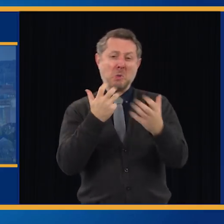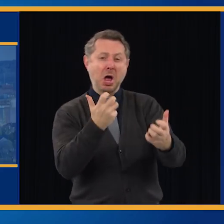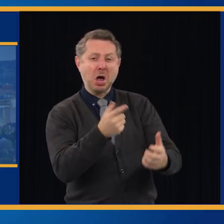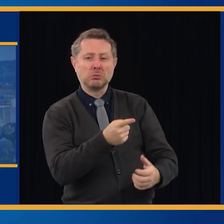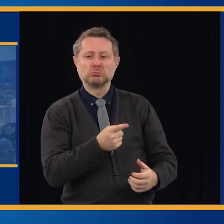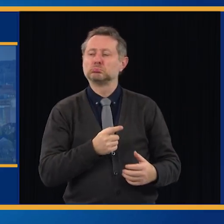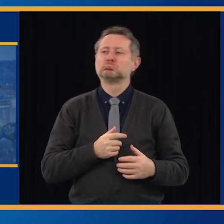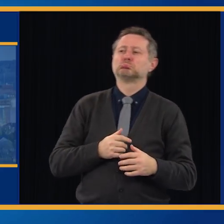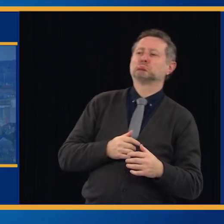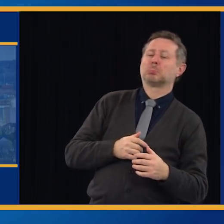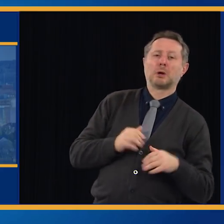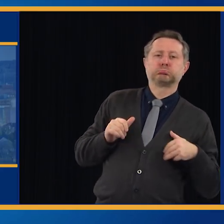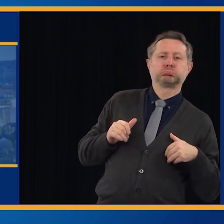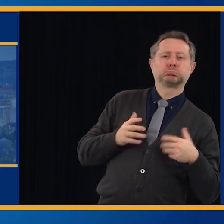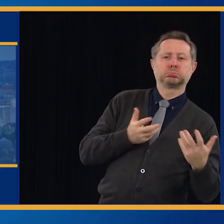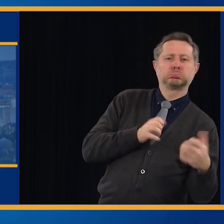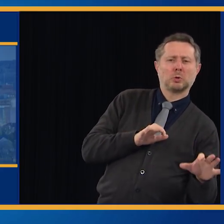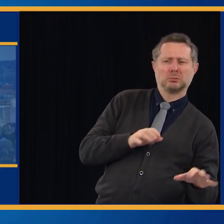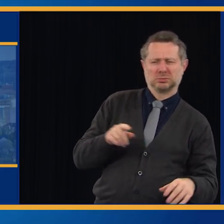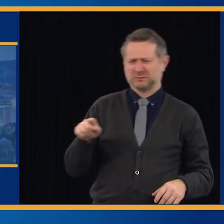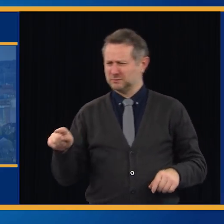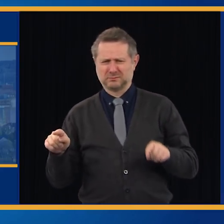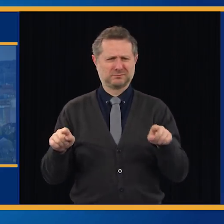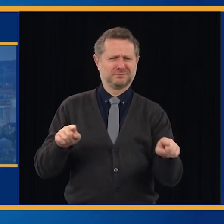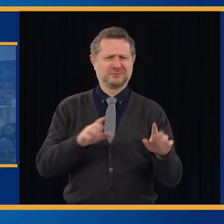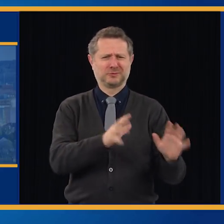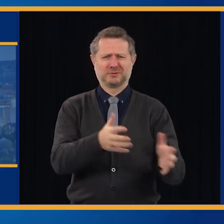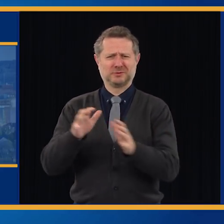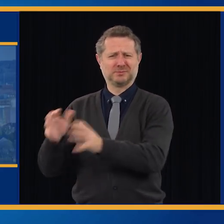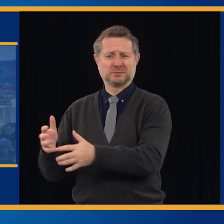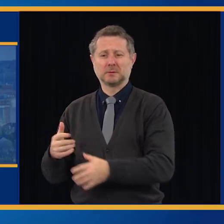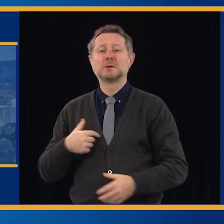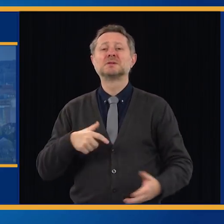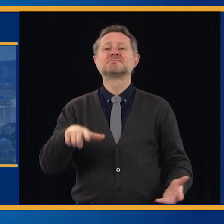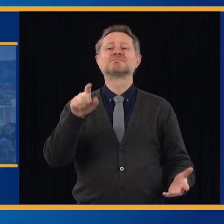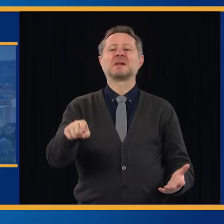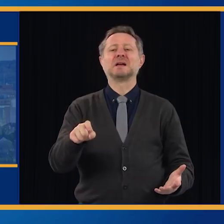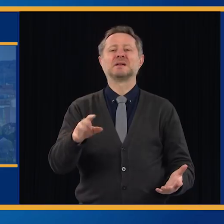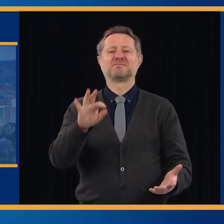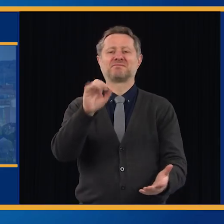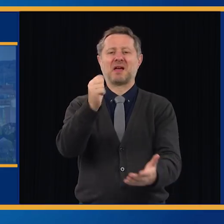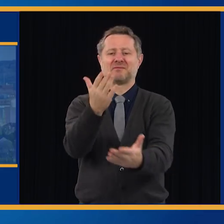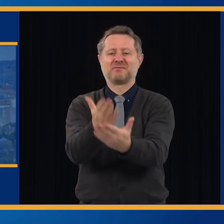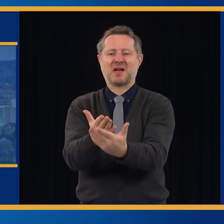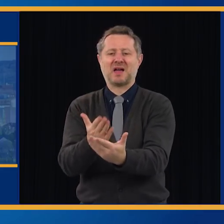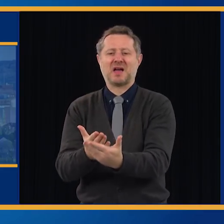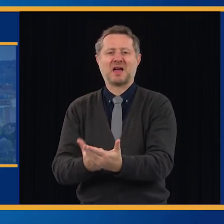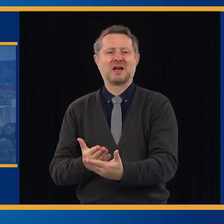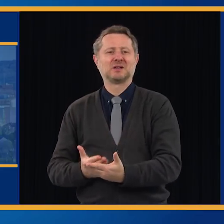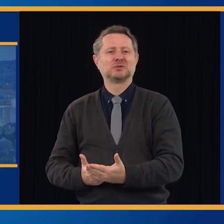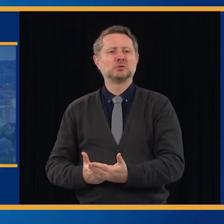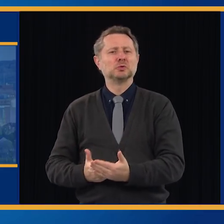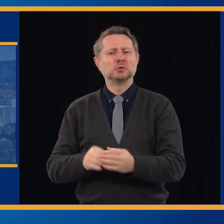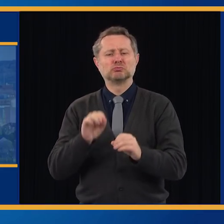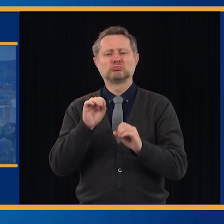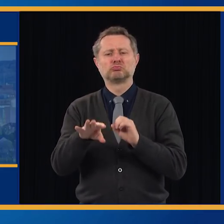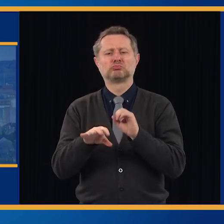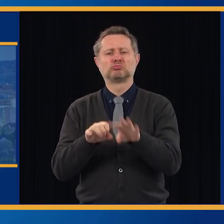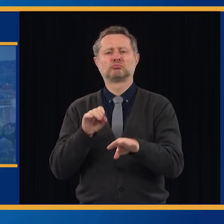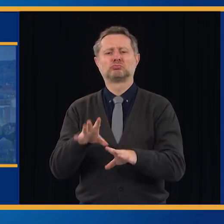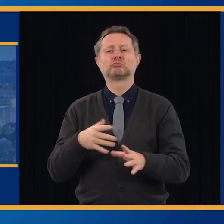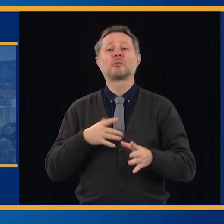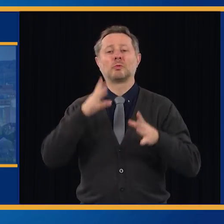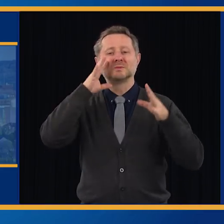it. It is a factual discussion on reopening, right? So